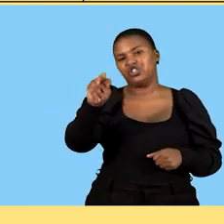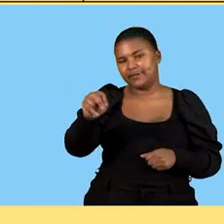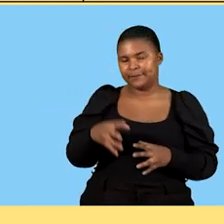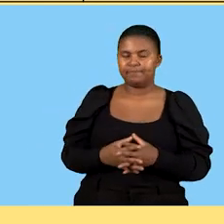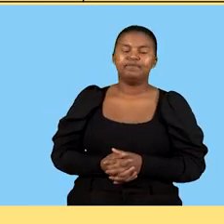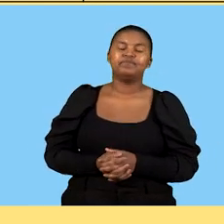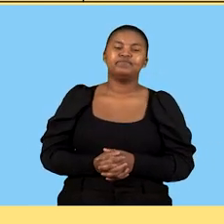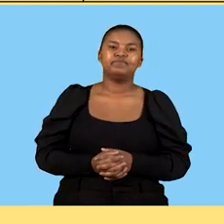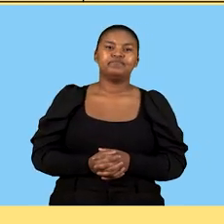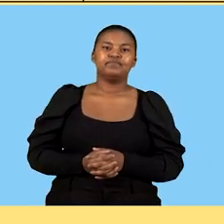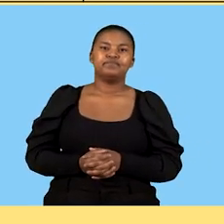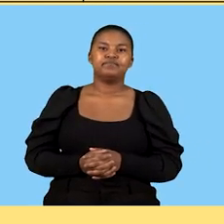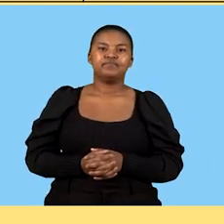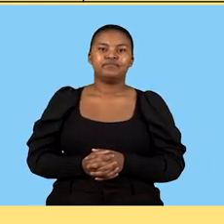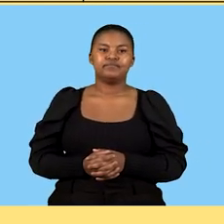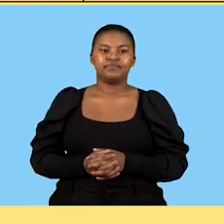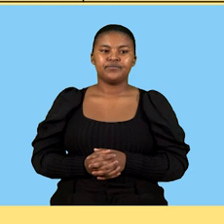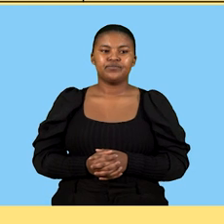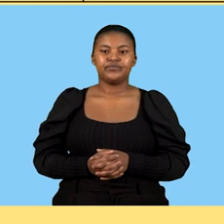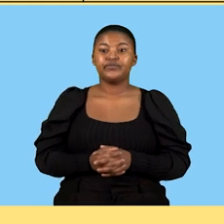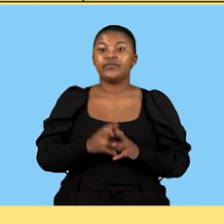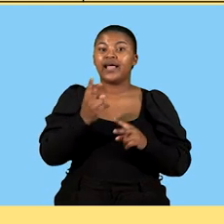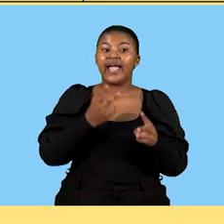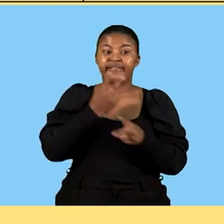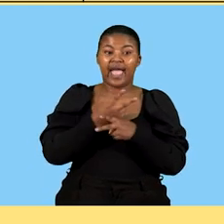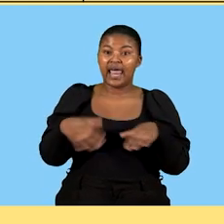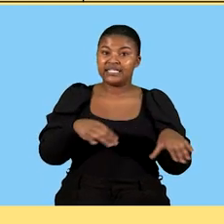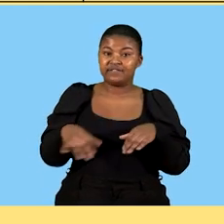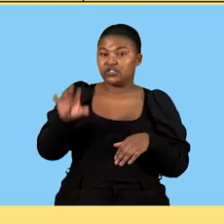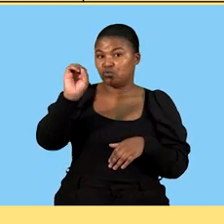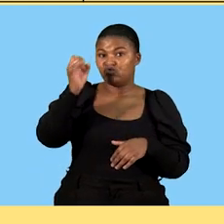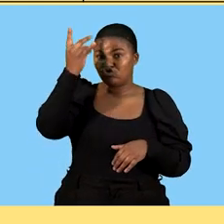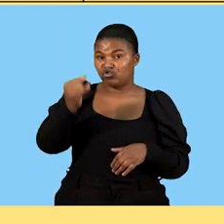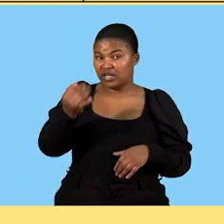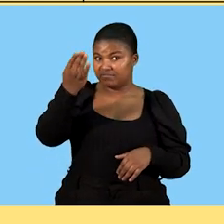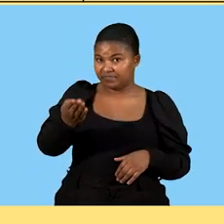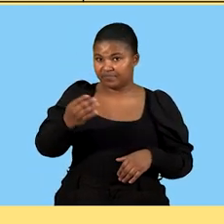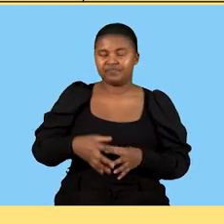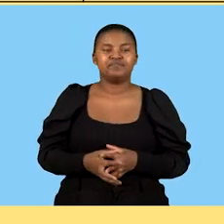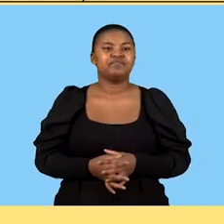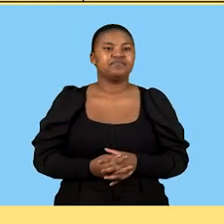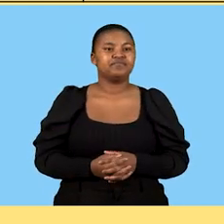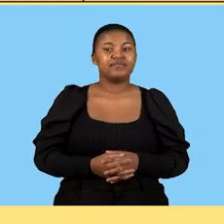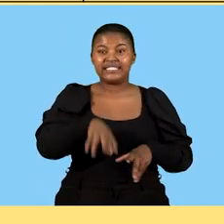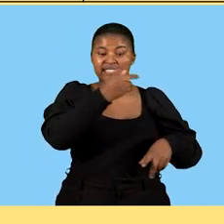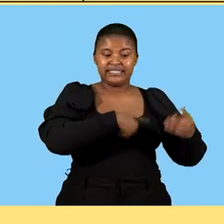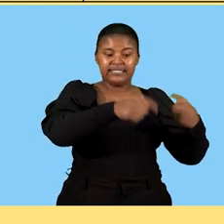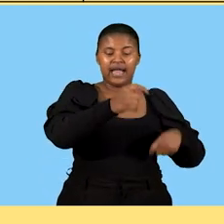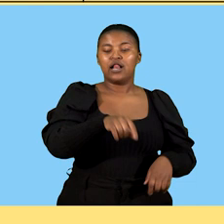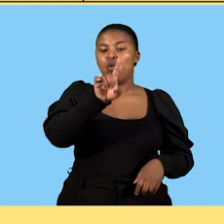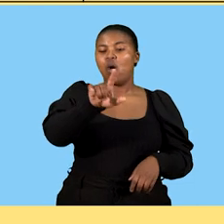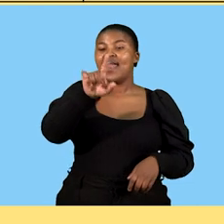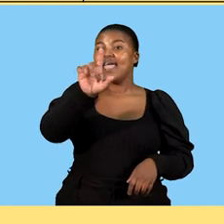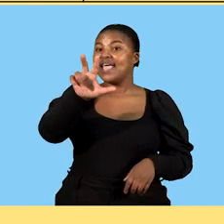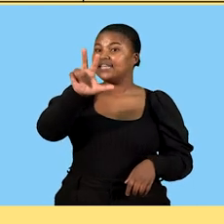our accrued income. Remember, this is accrued. This is income that we're still to receive. That